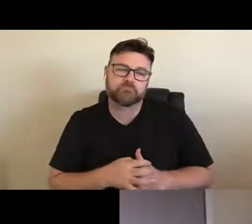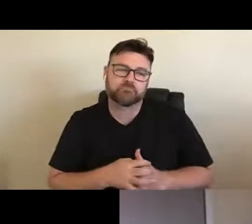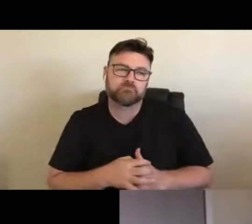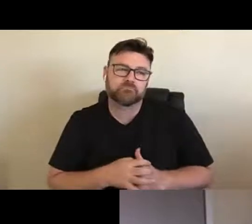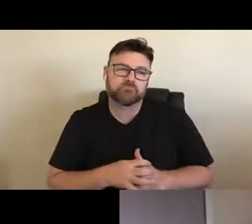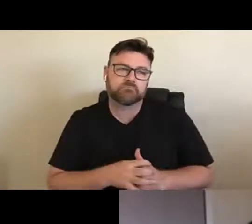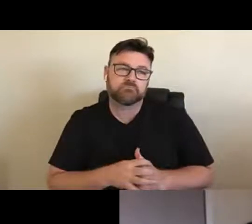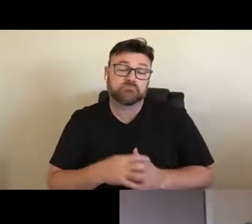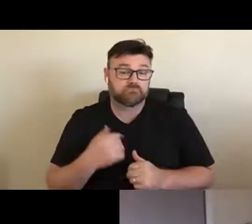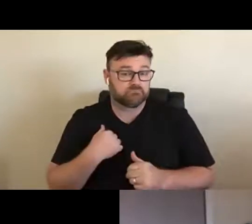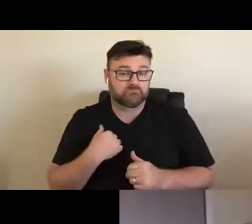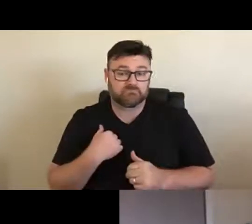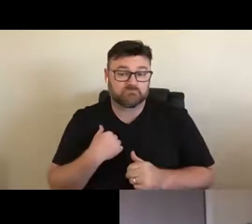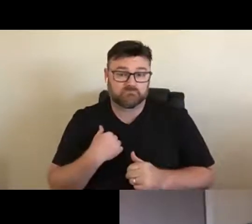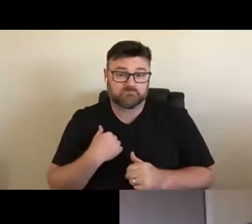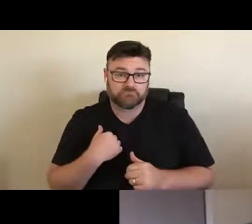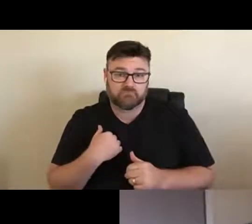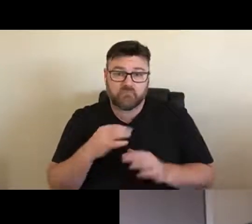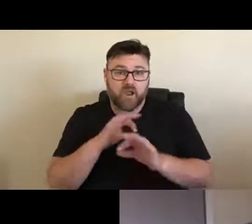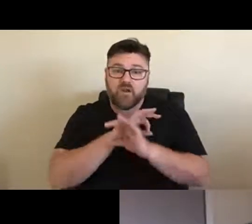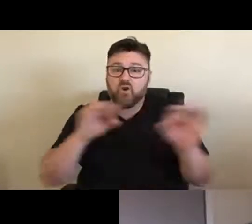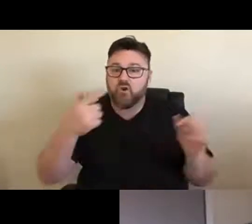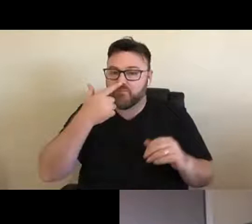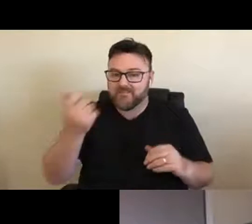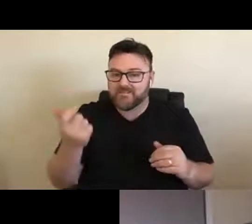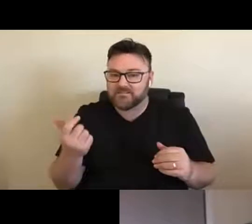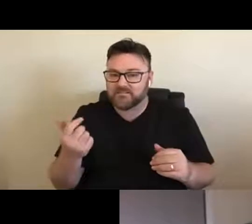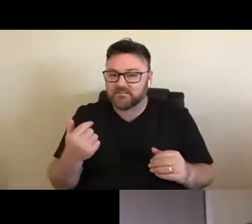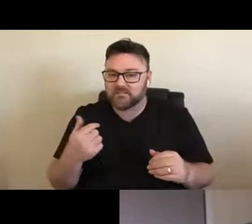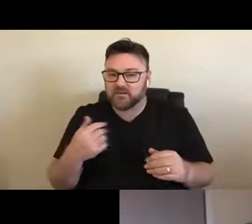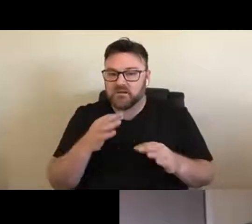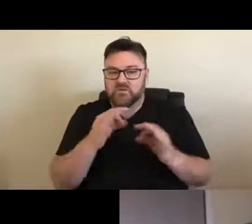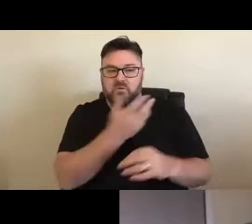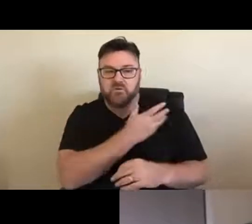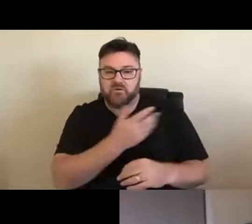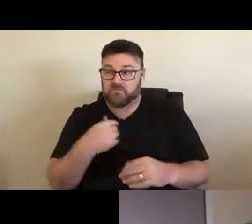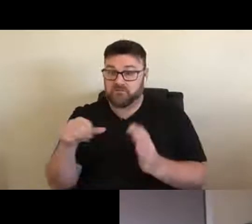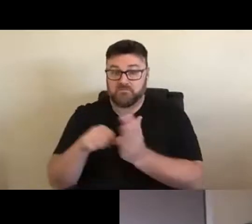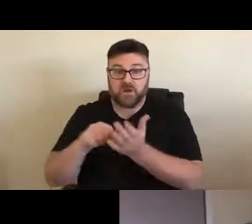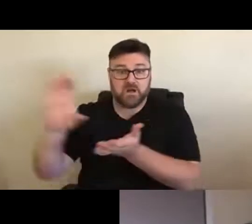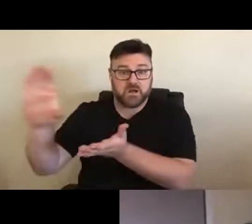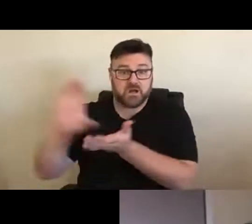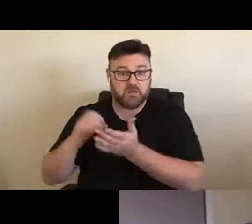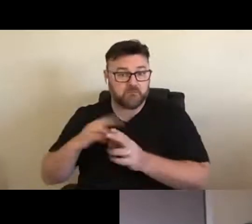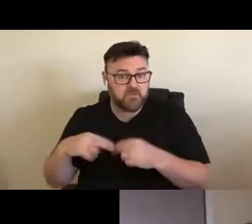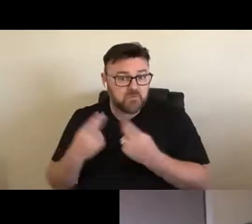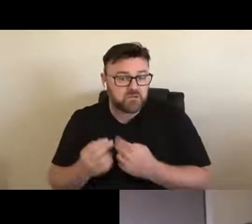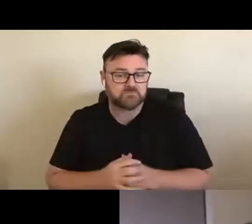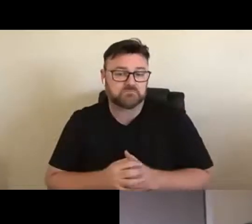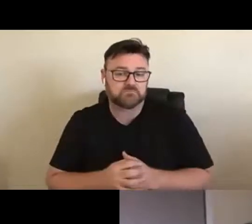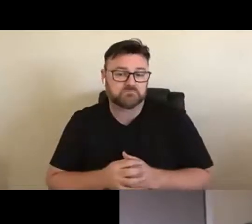I have had no privilege. I don't get any money from my family. I've had to make